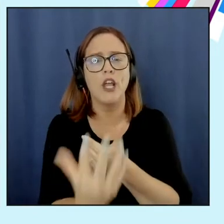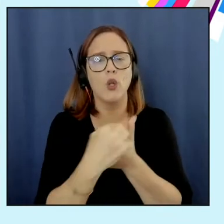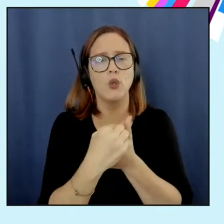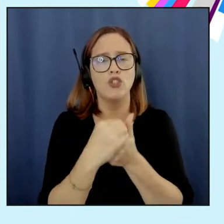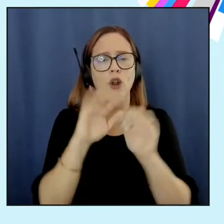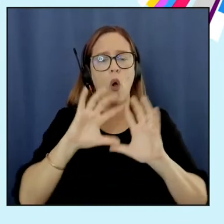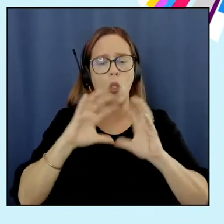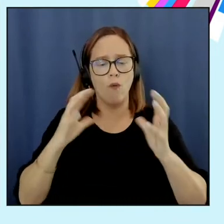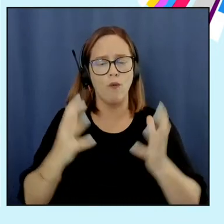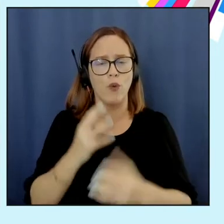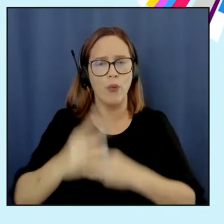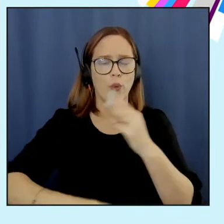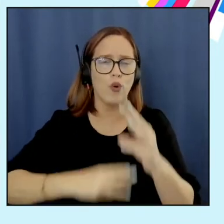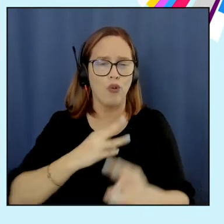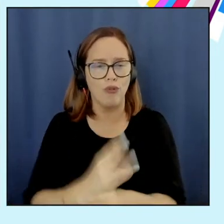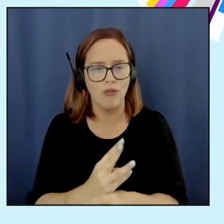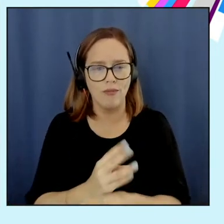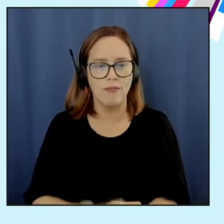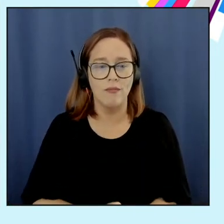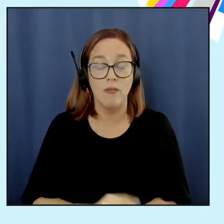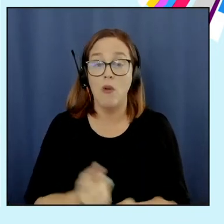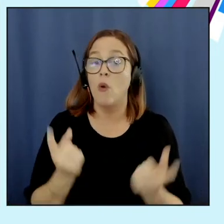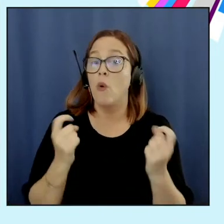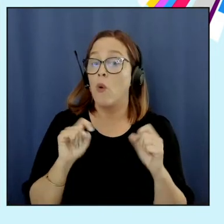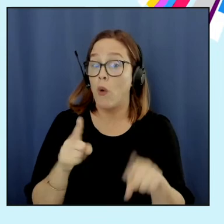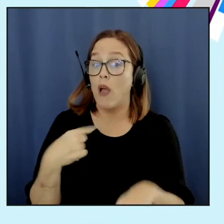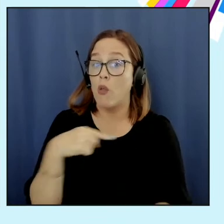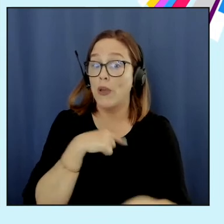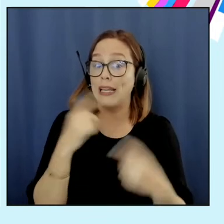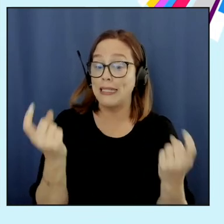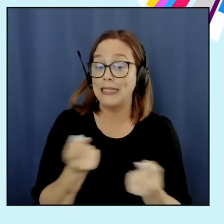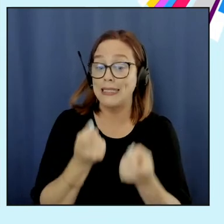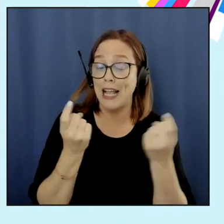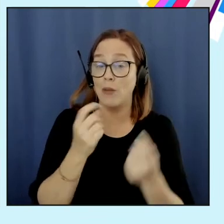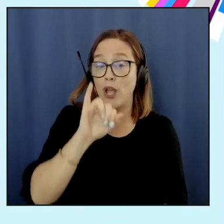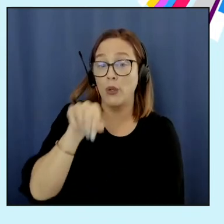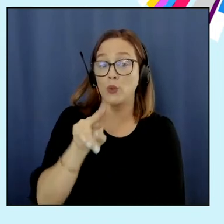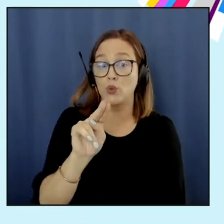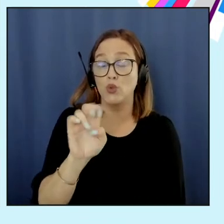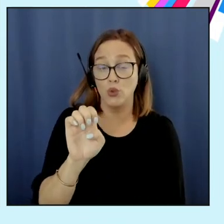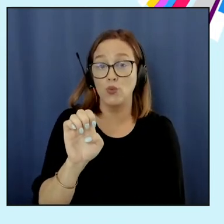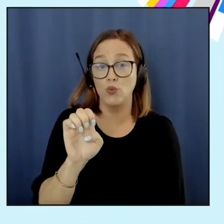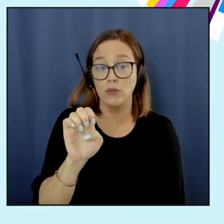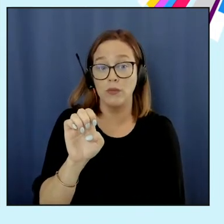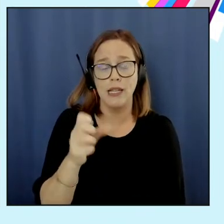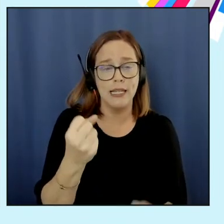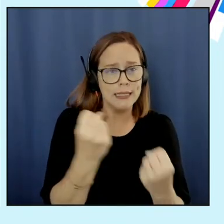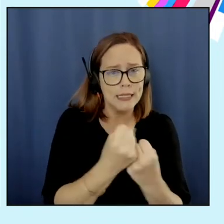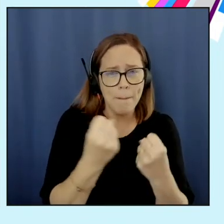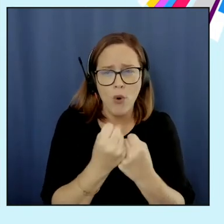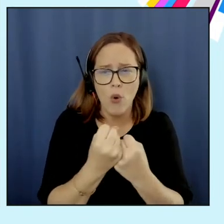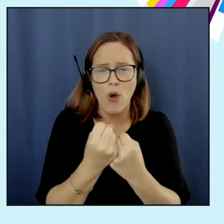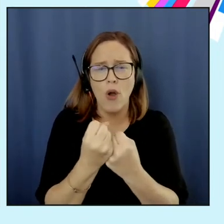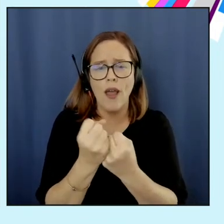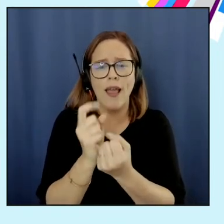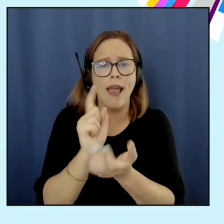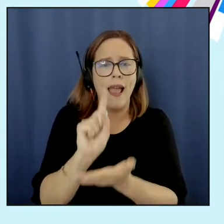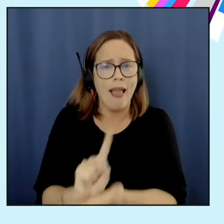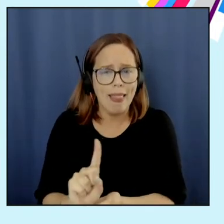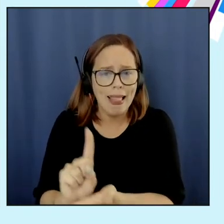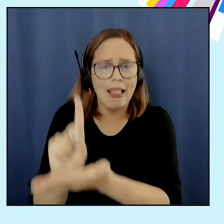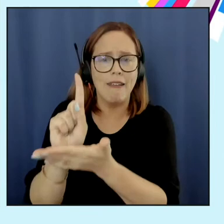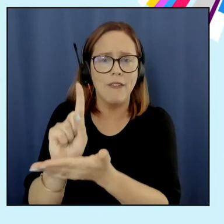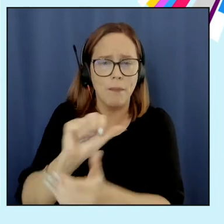world. While we celebrate in June, supporting and lifting one another up is